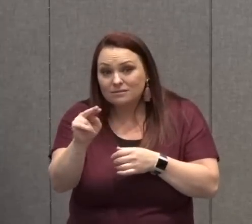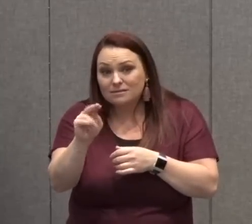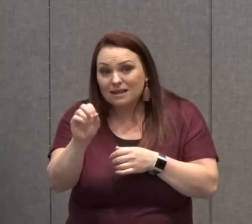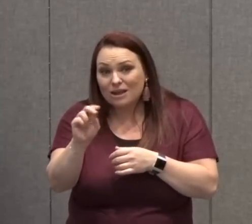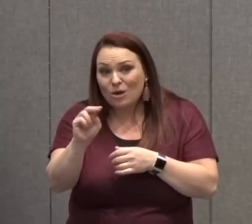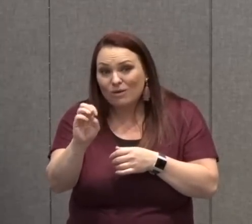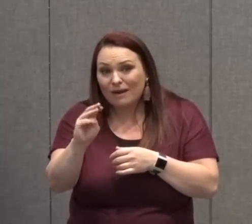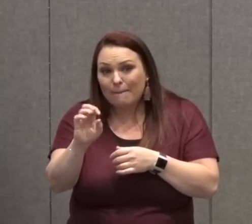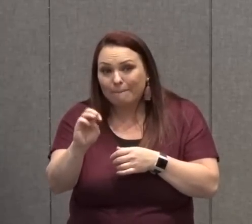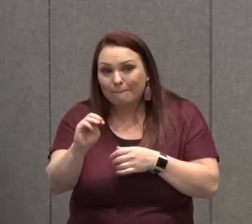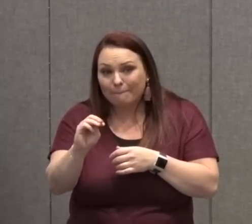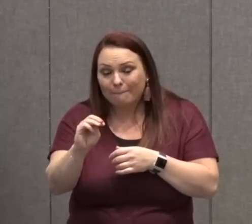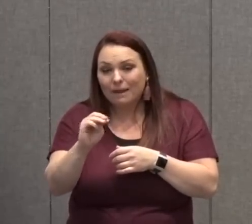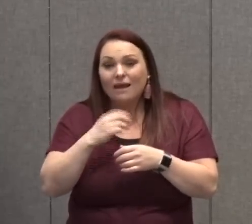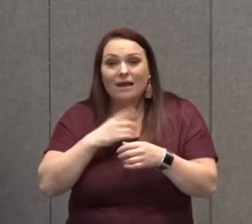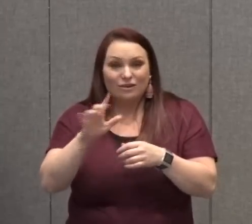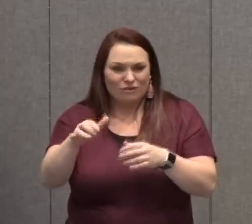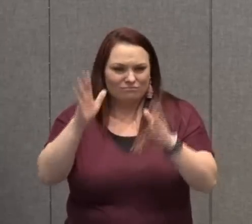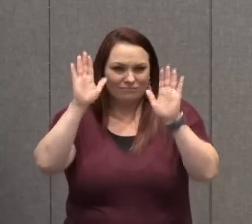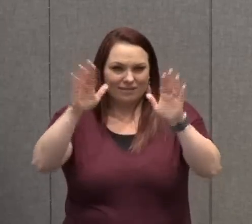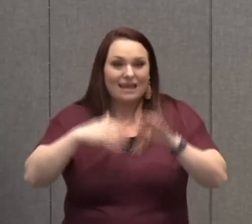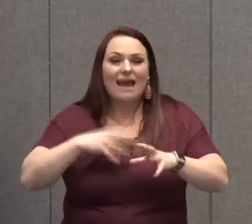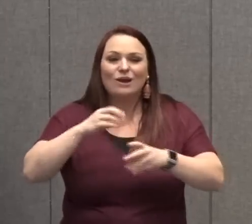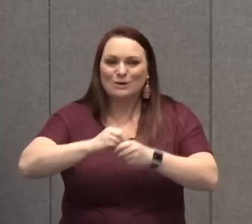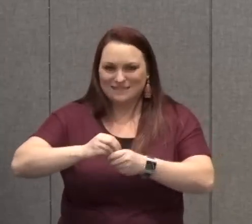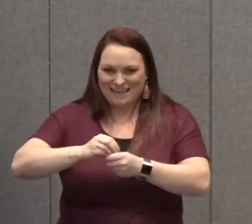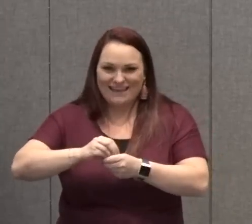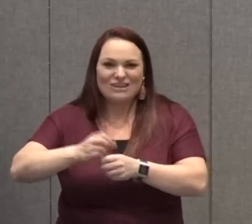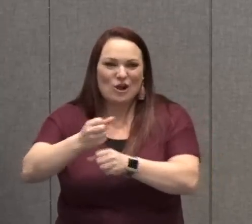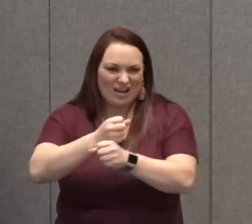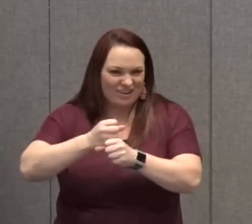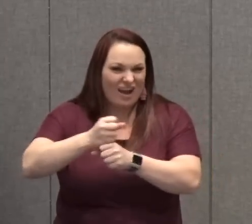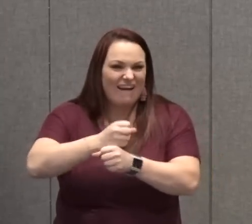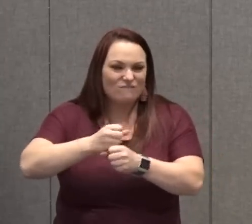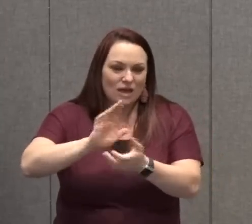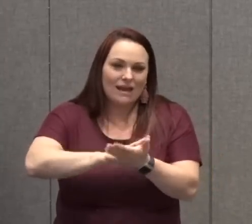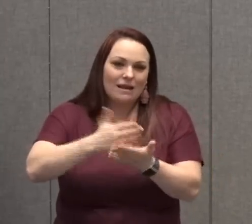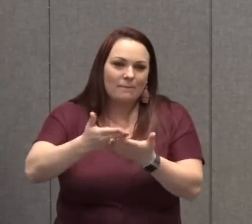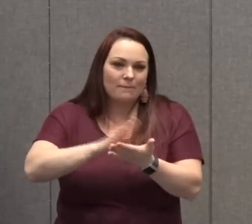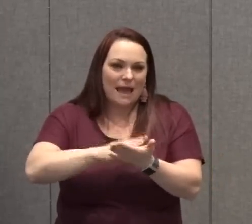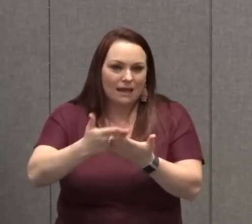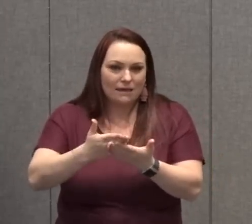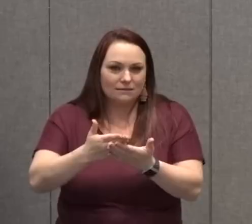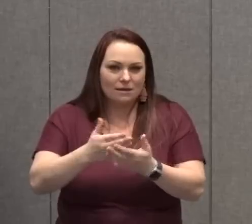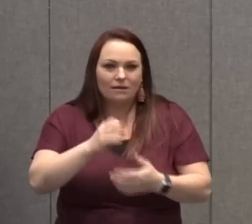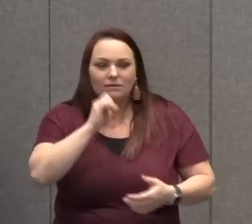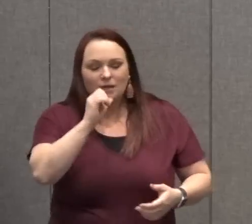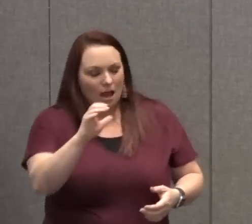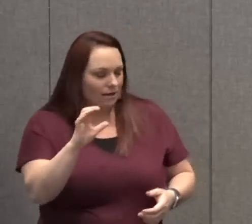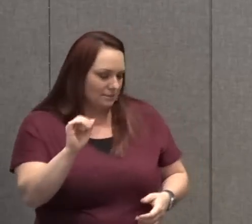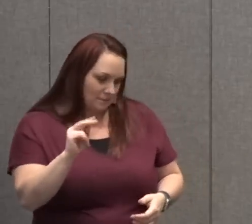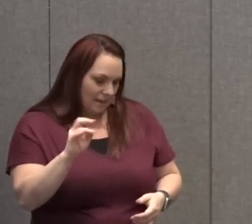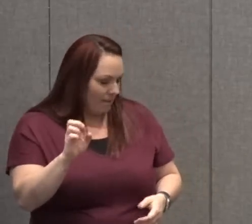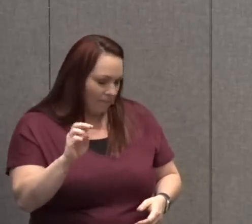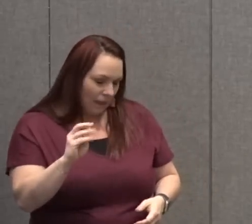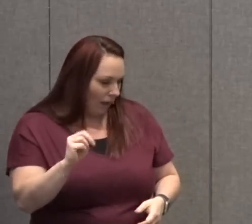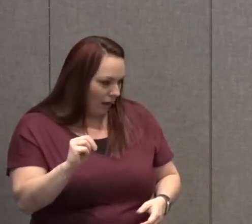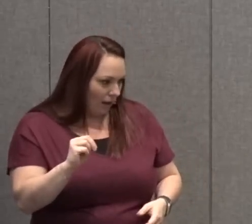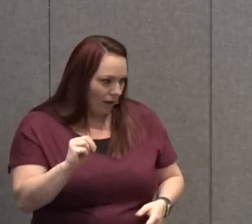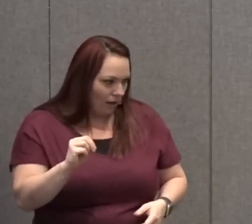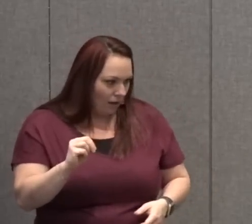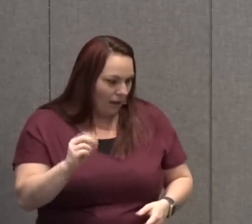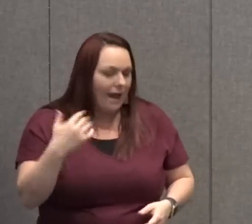and that goes in your coffee and your pancakes and it's not cinnamon I did this last time it's